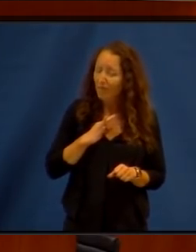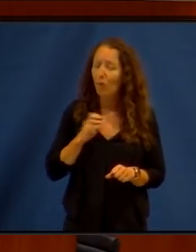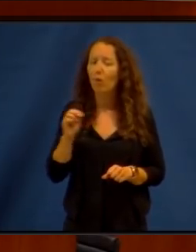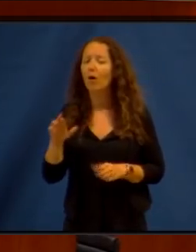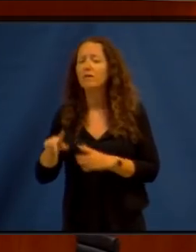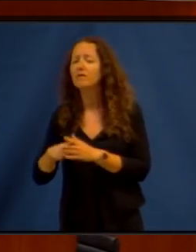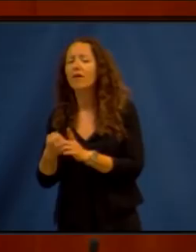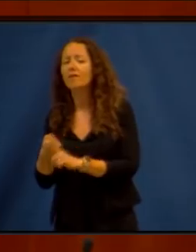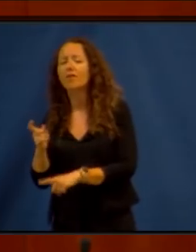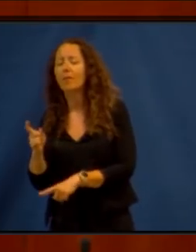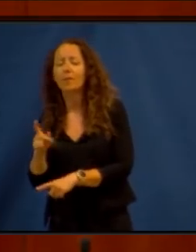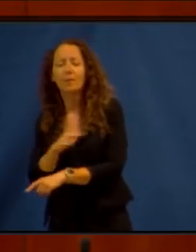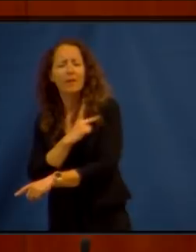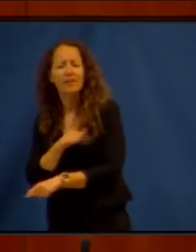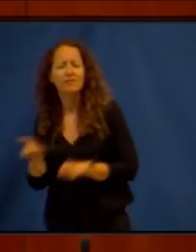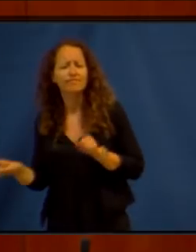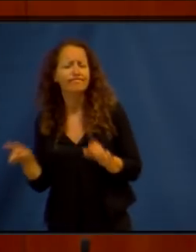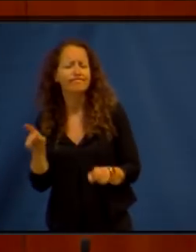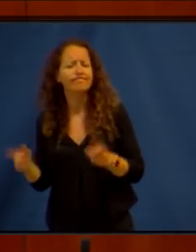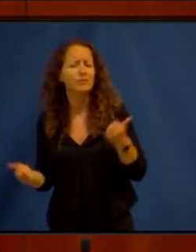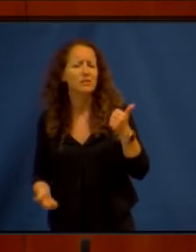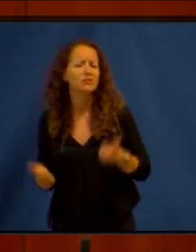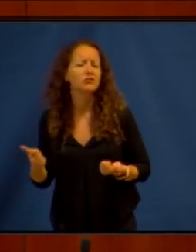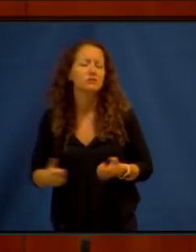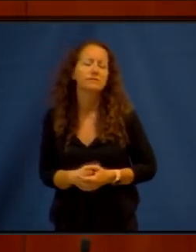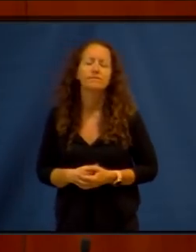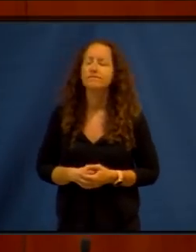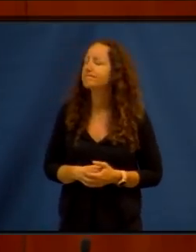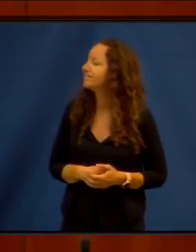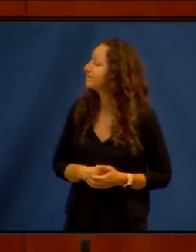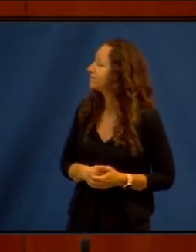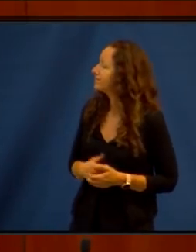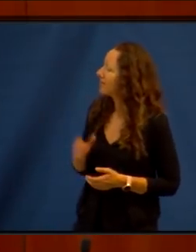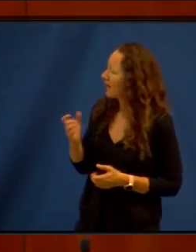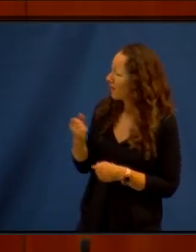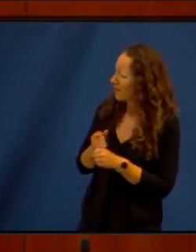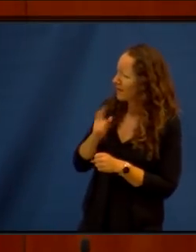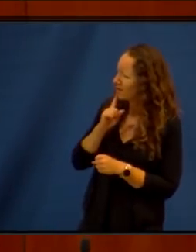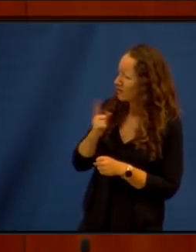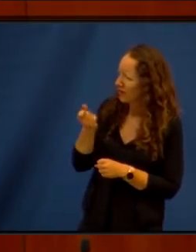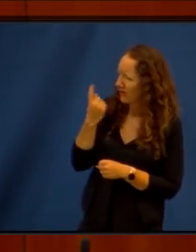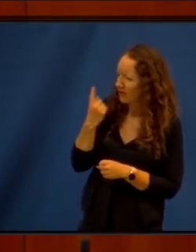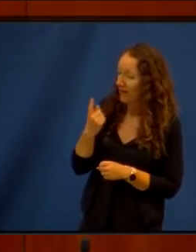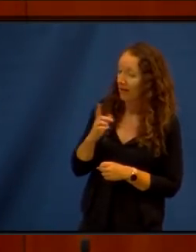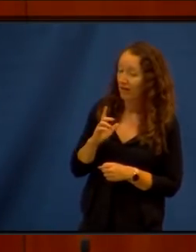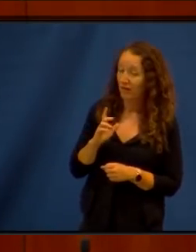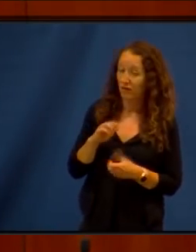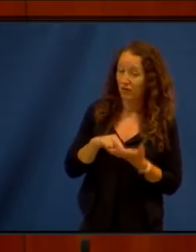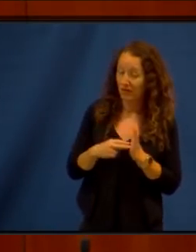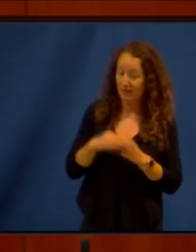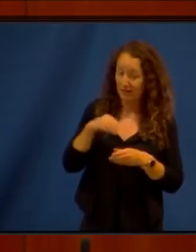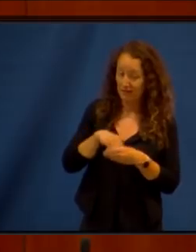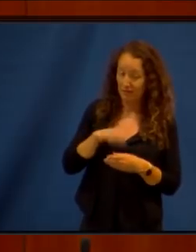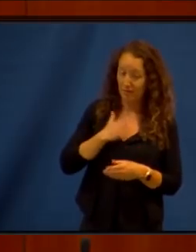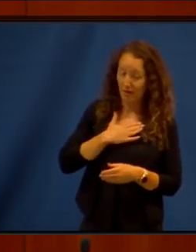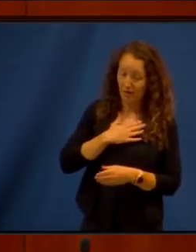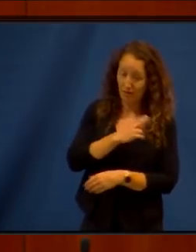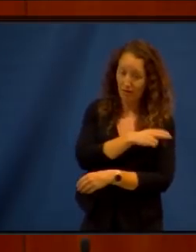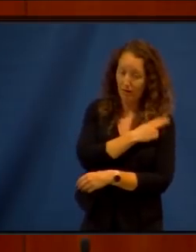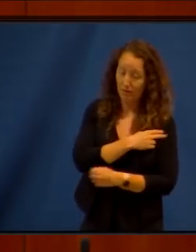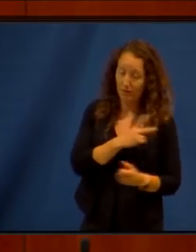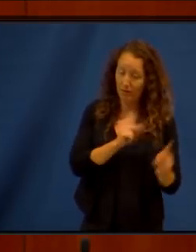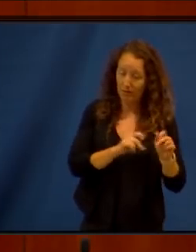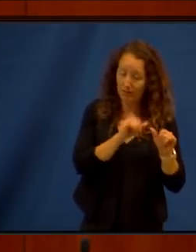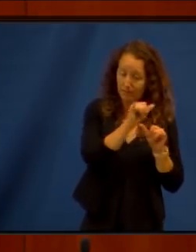Yeah, Dave, make sure I understand the question. As far as the inpatients, the numbers I shared with you